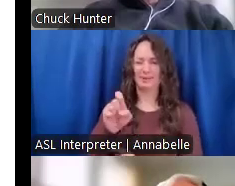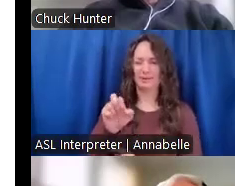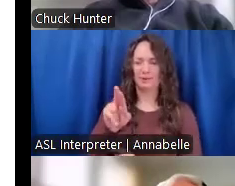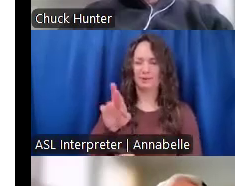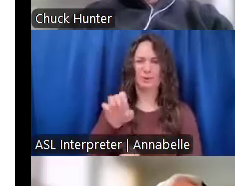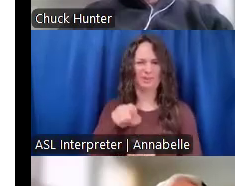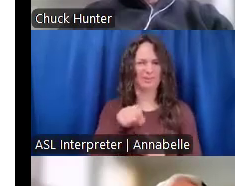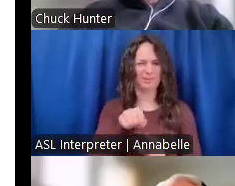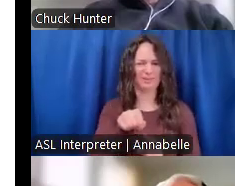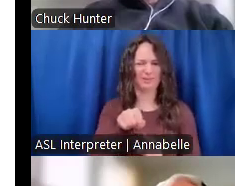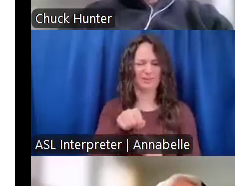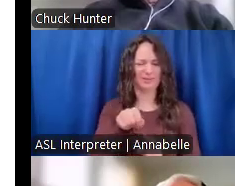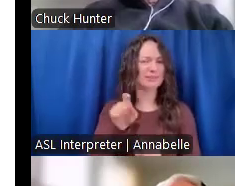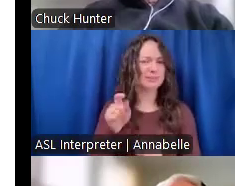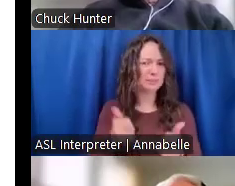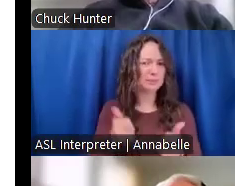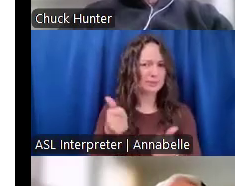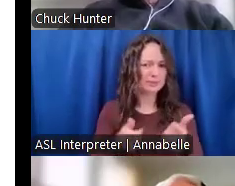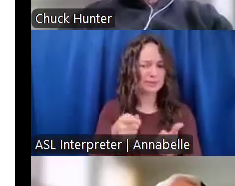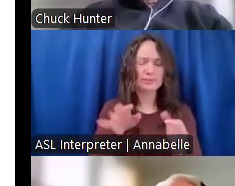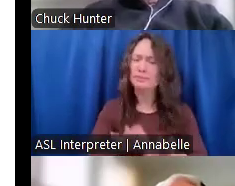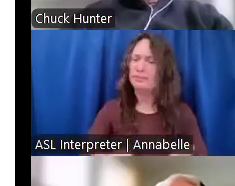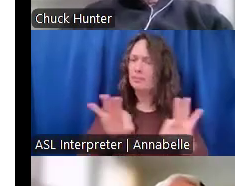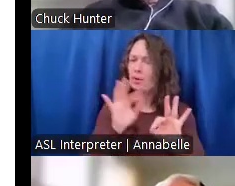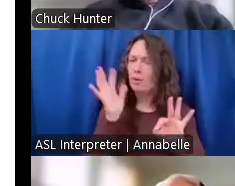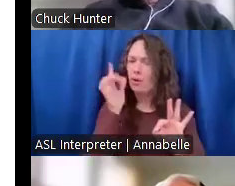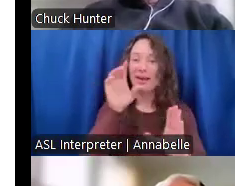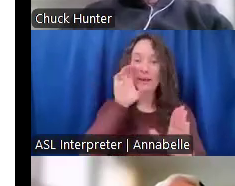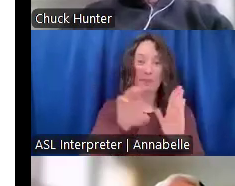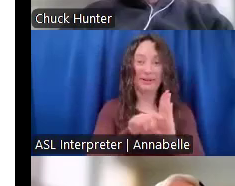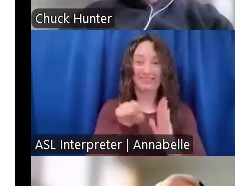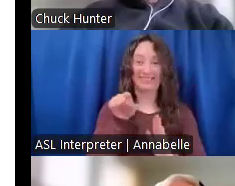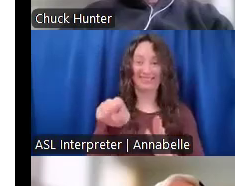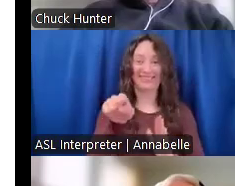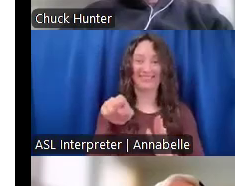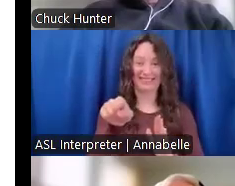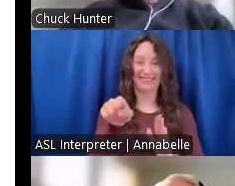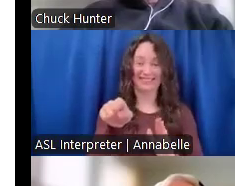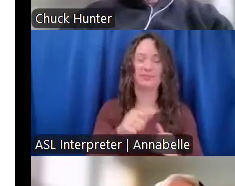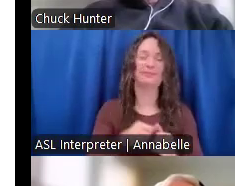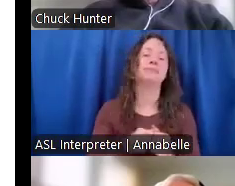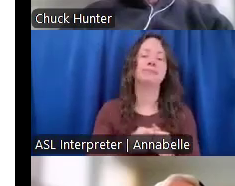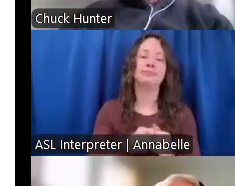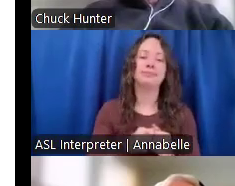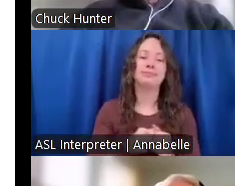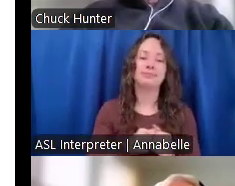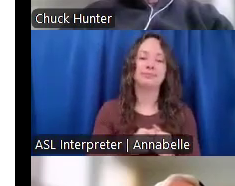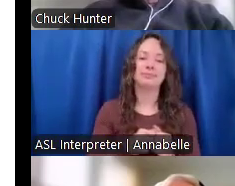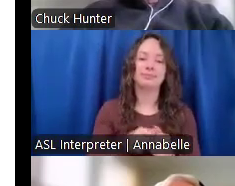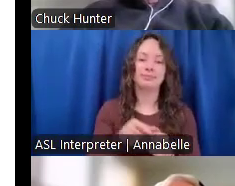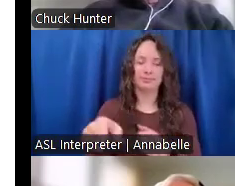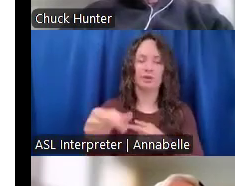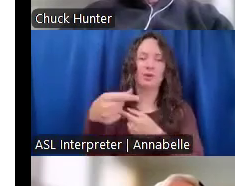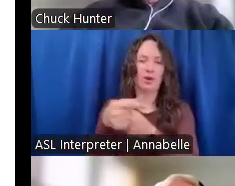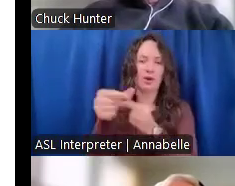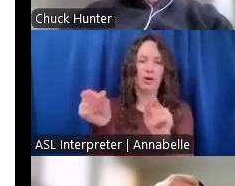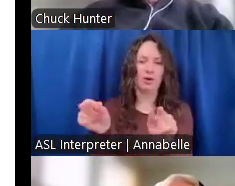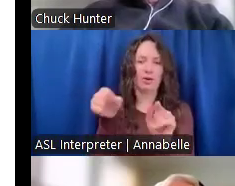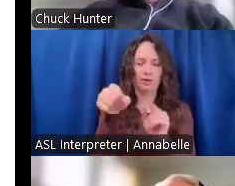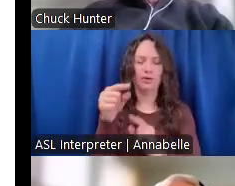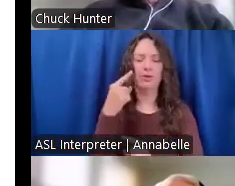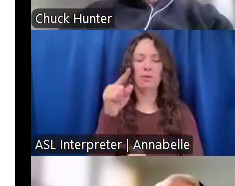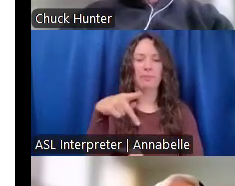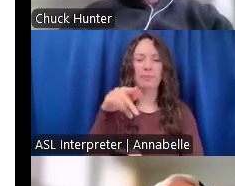seed source matter anyway? And the picture in front of you on the right side is a common garden study of lodgepole pine. It